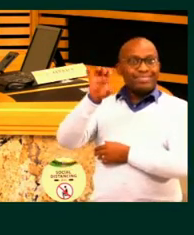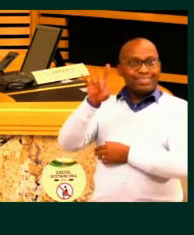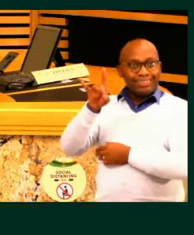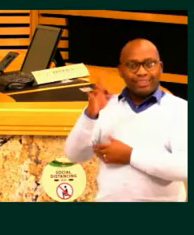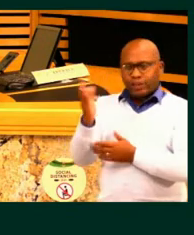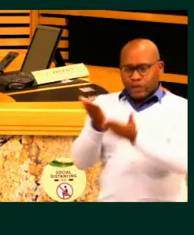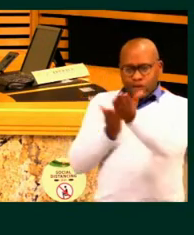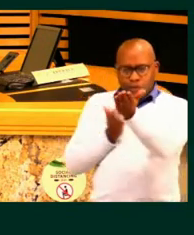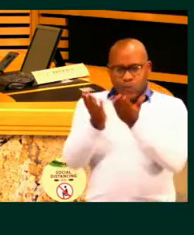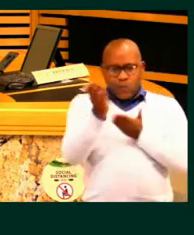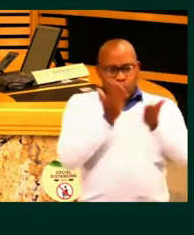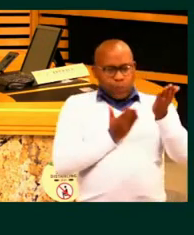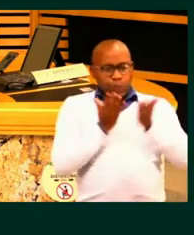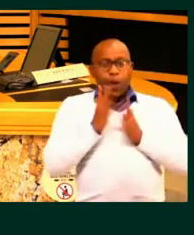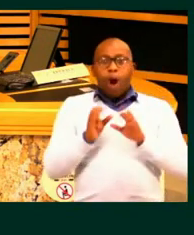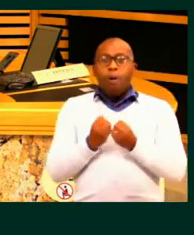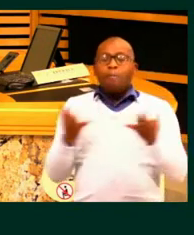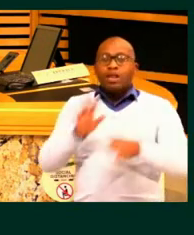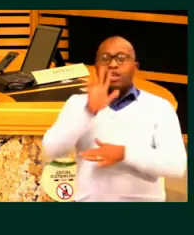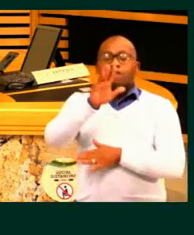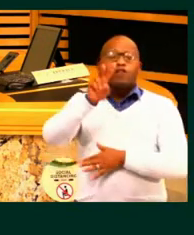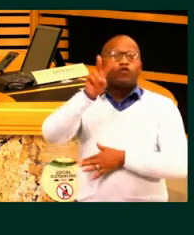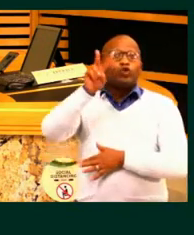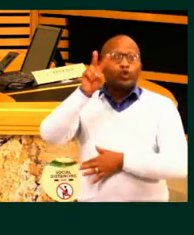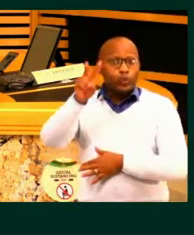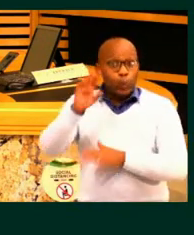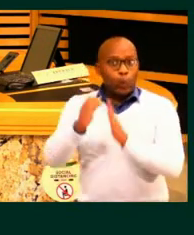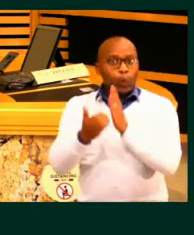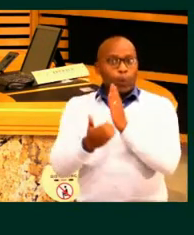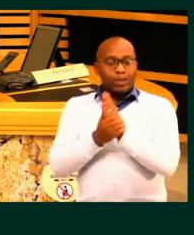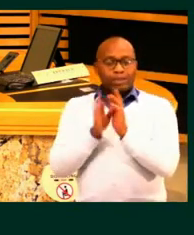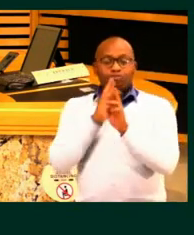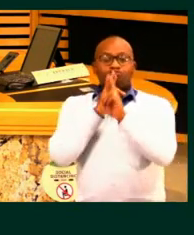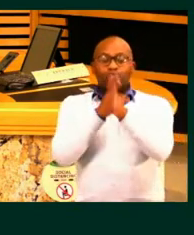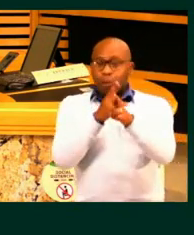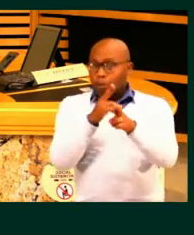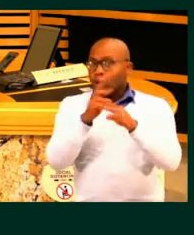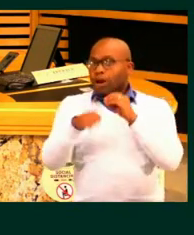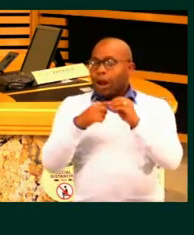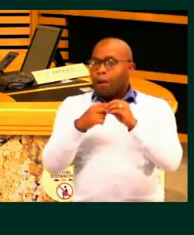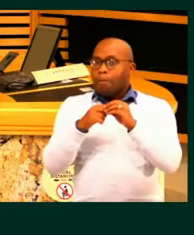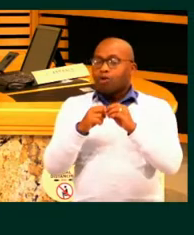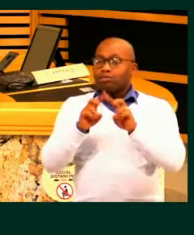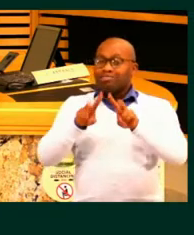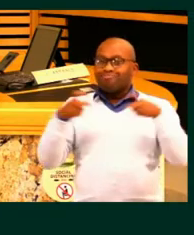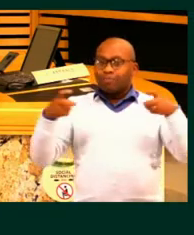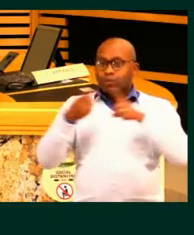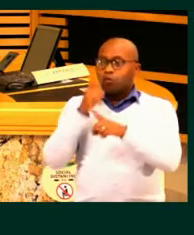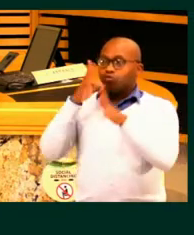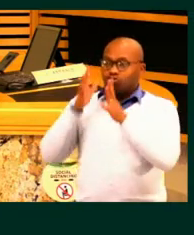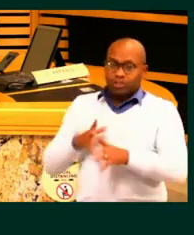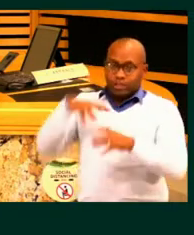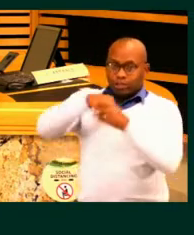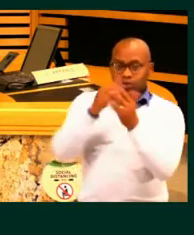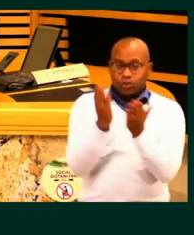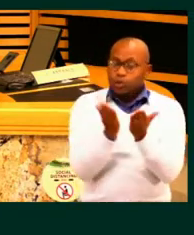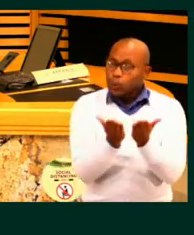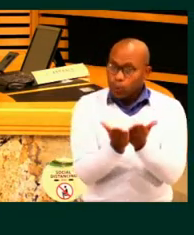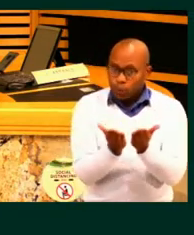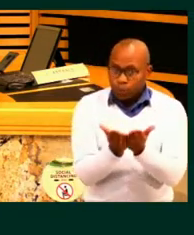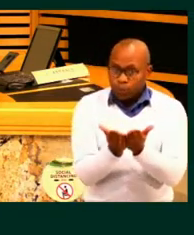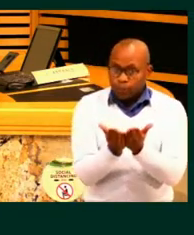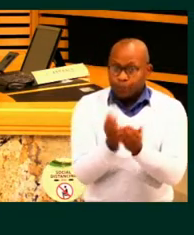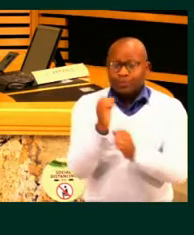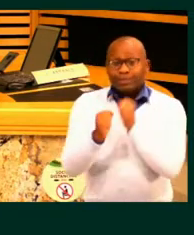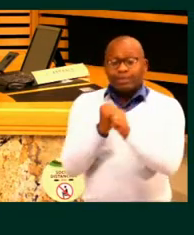2022 indicate that 294 of the reported rapes occurred at schools in